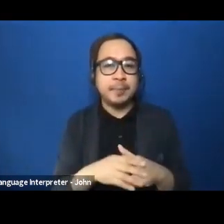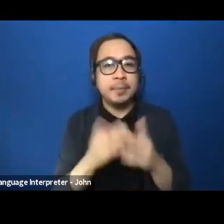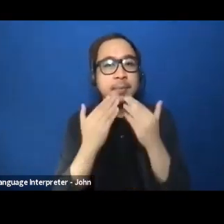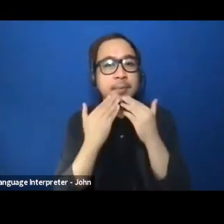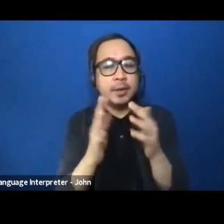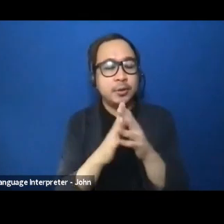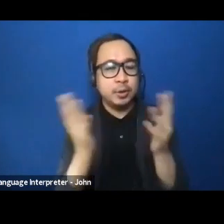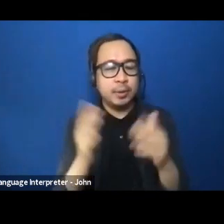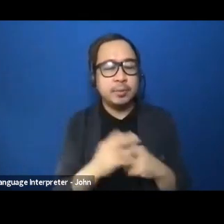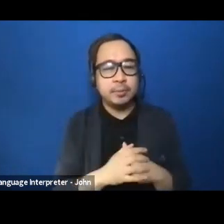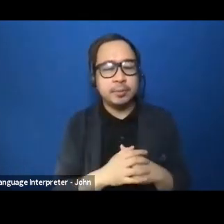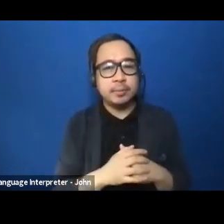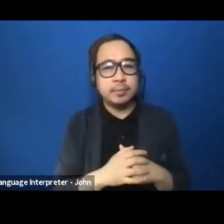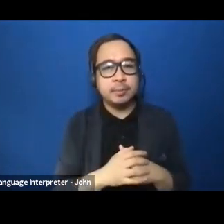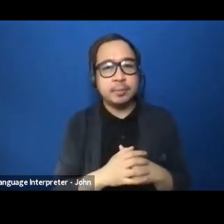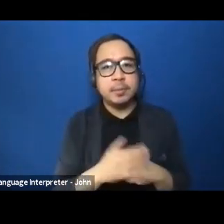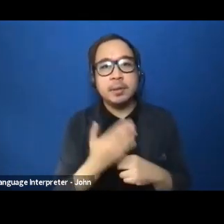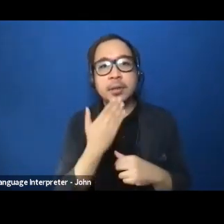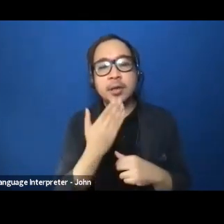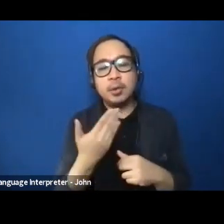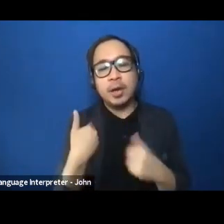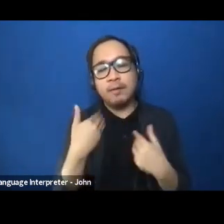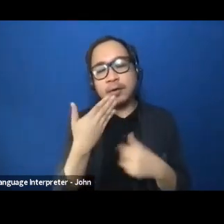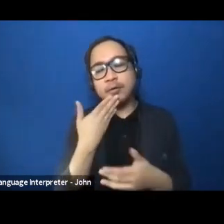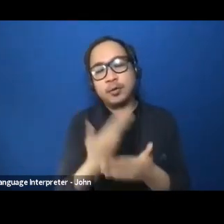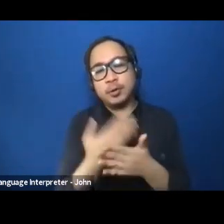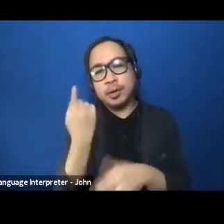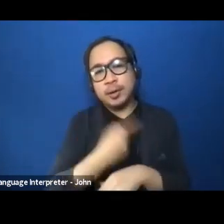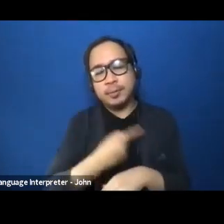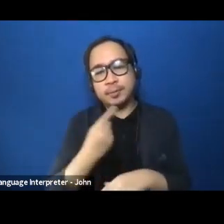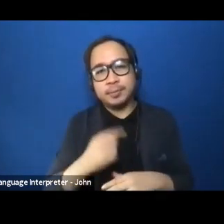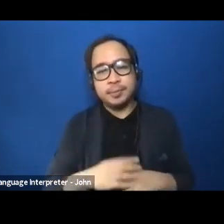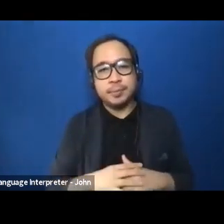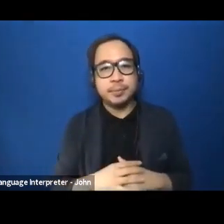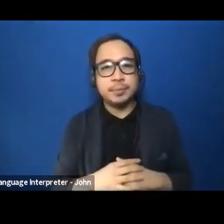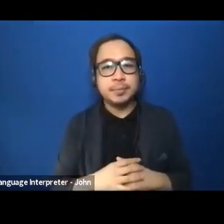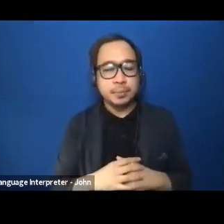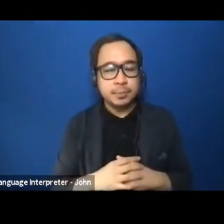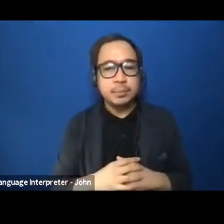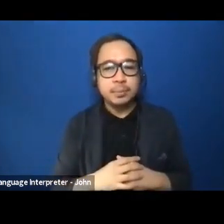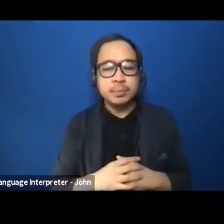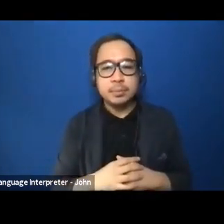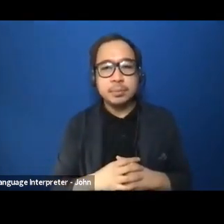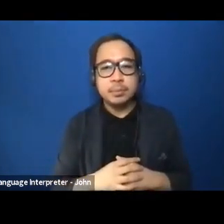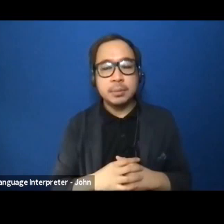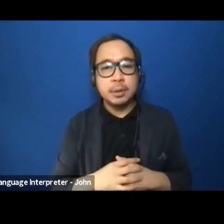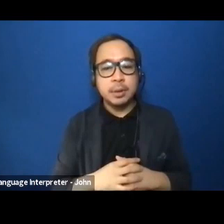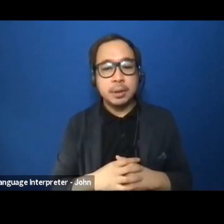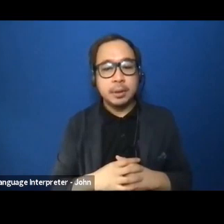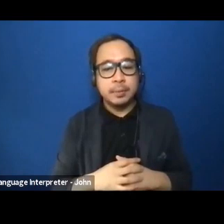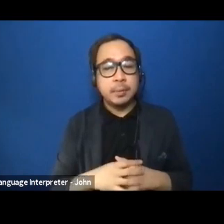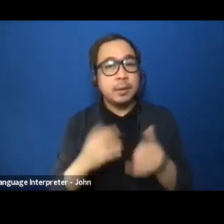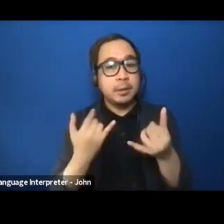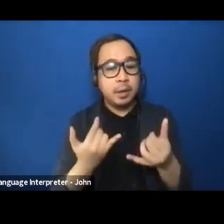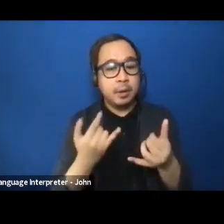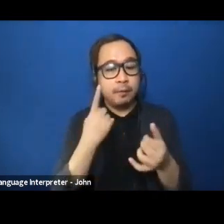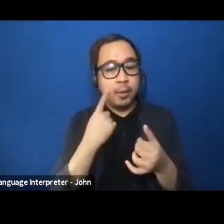much. Thank you so much and have a great day. Thank you. And our fourth